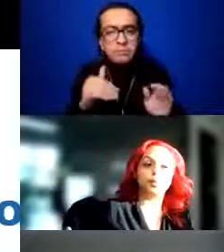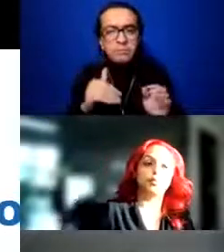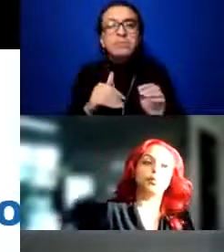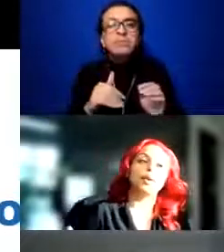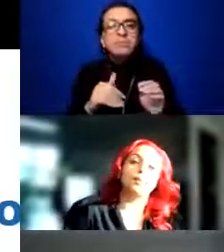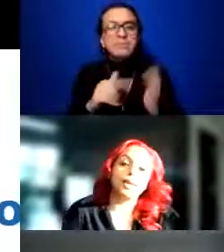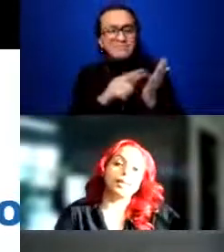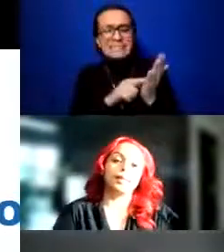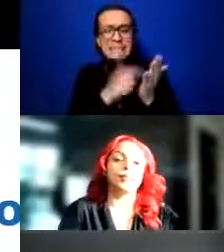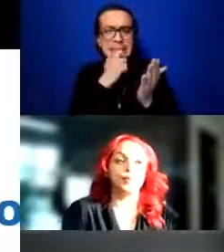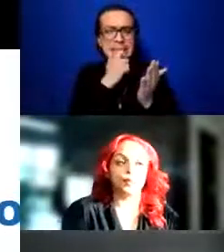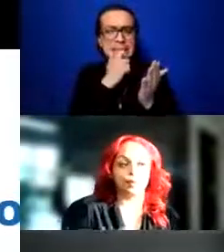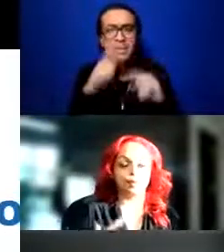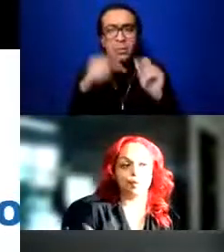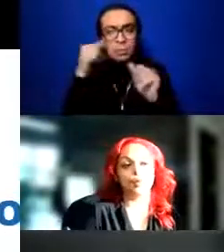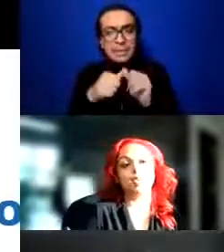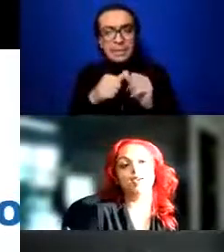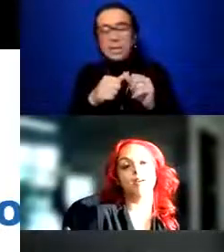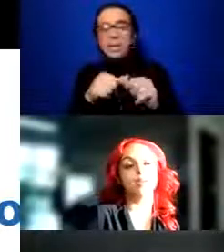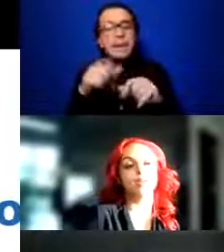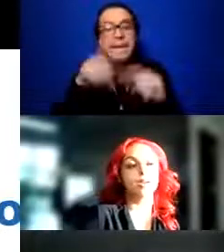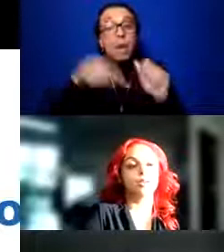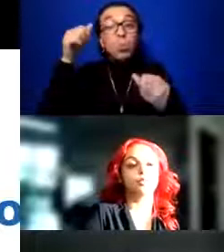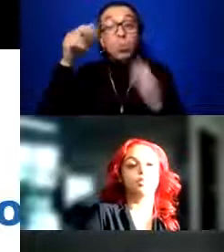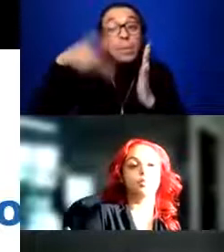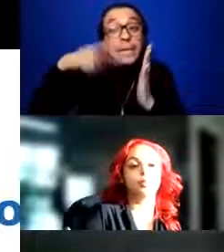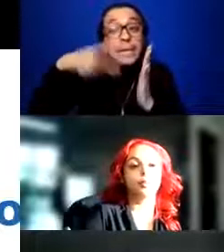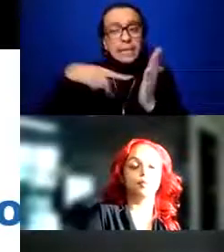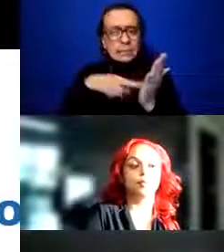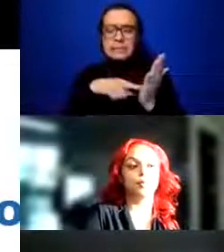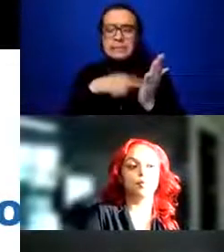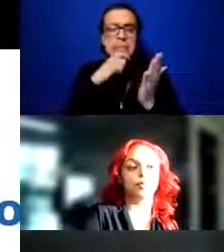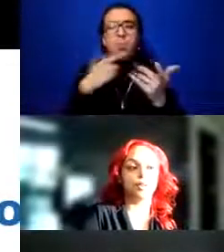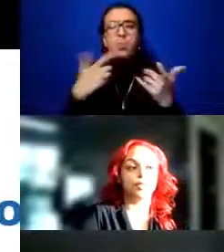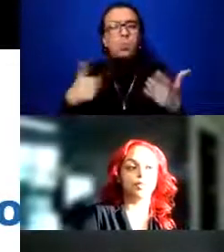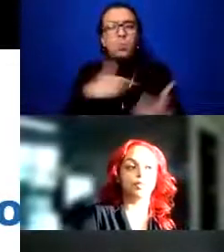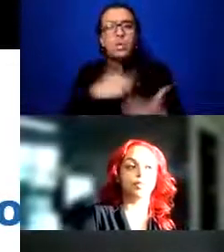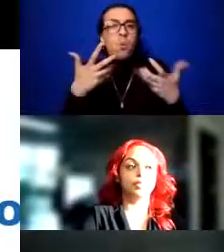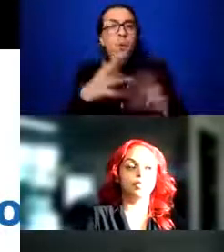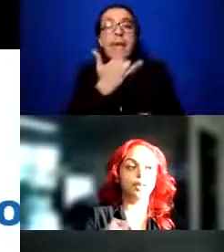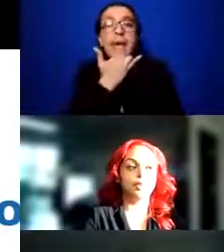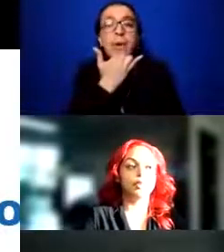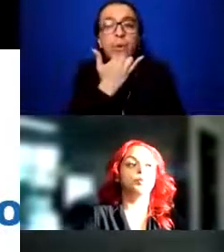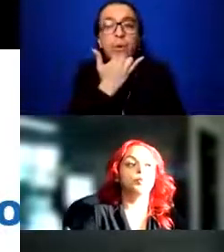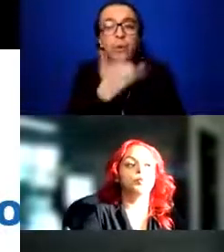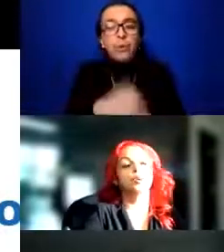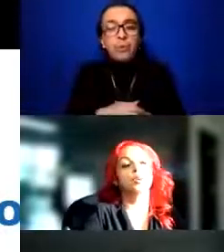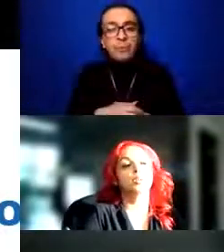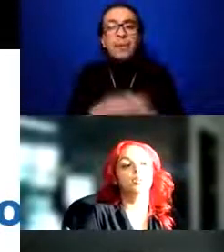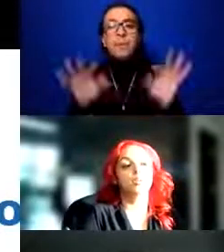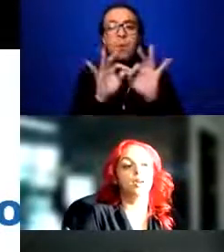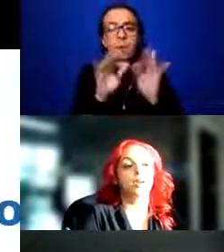if we can't read it, then we don't want to make an error. So make sure that you provide us with a